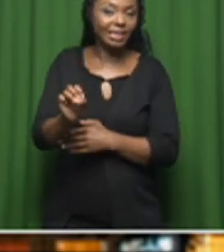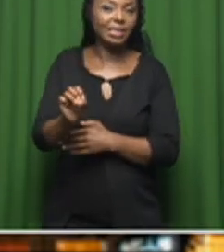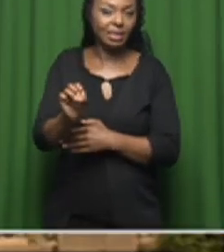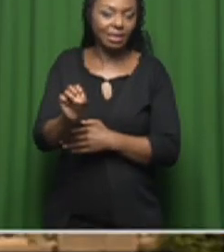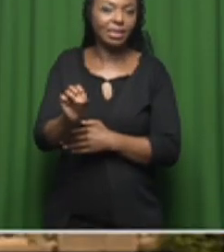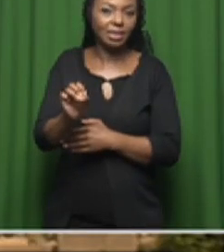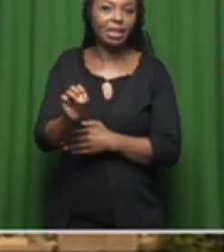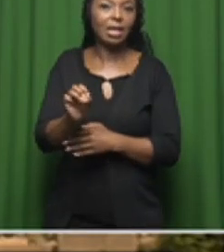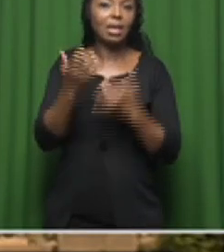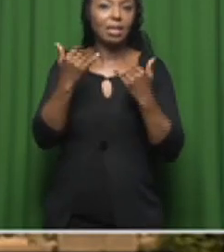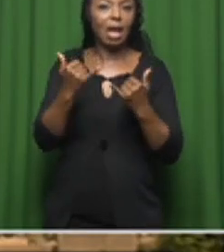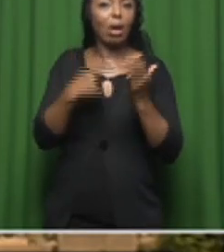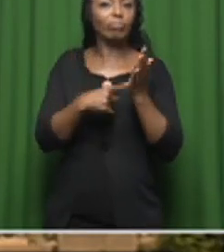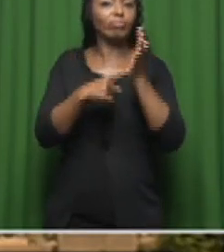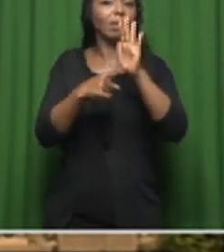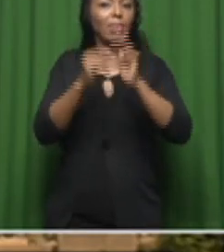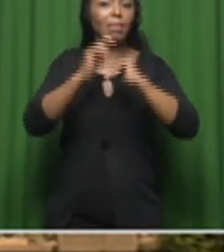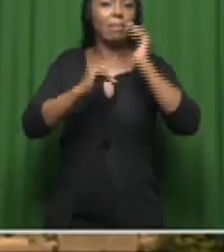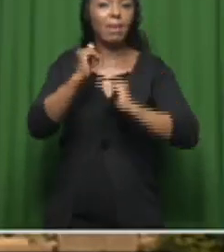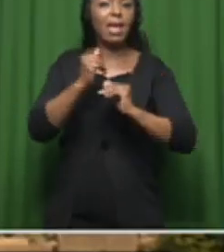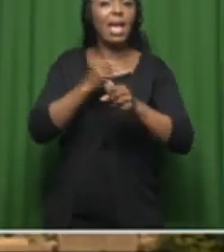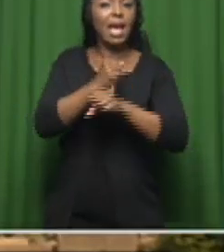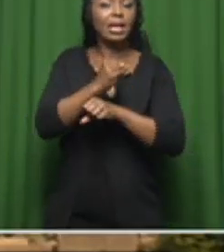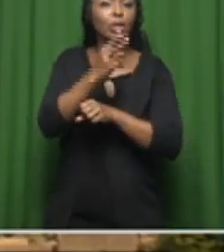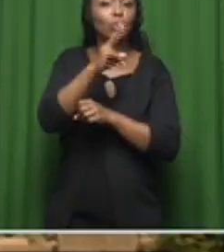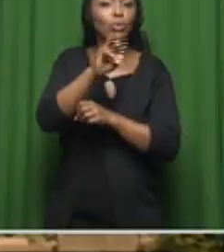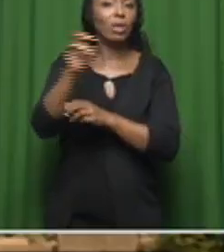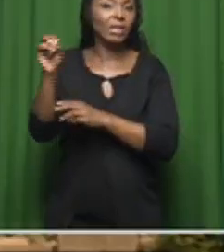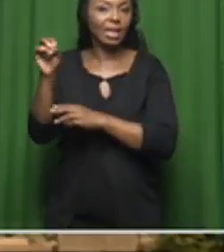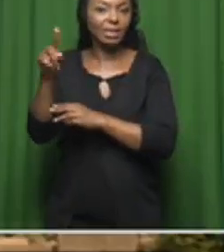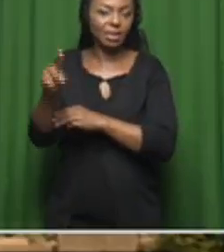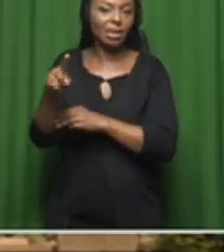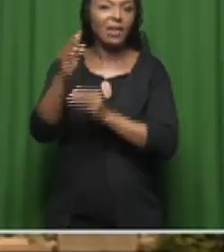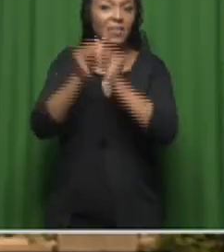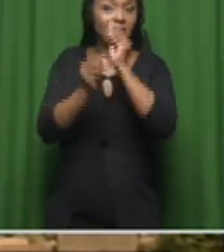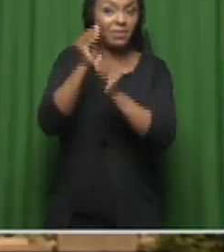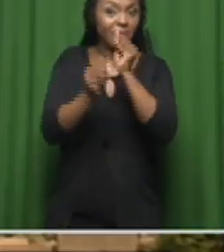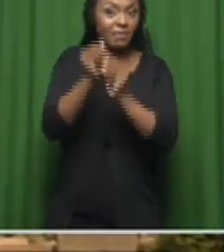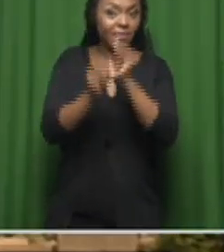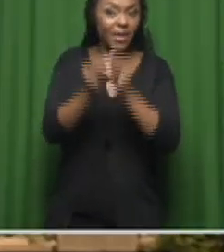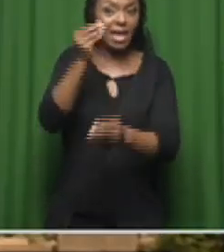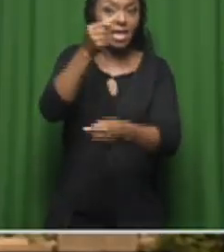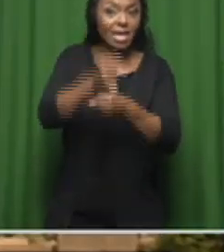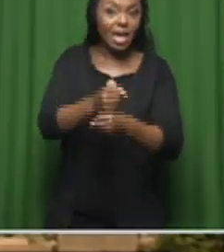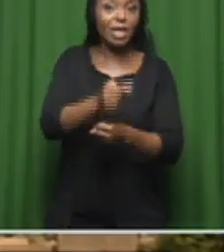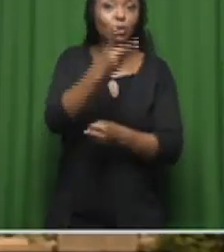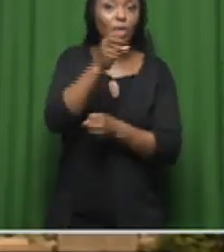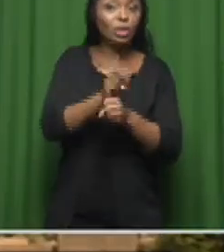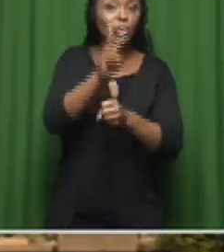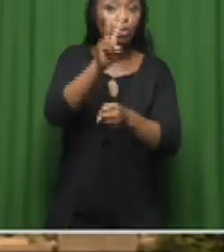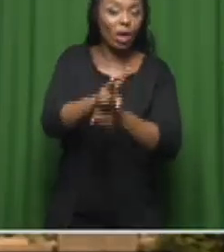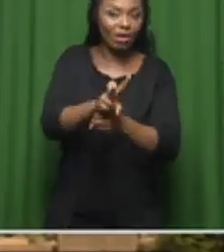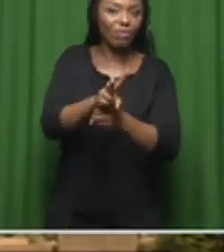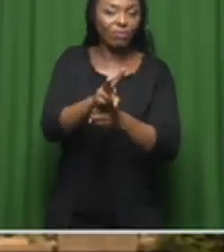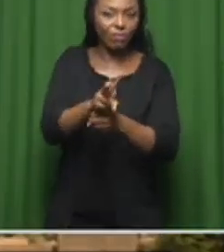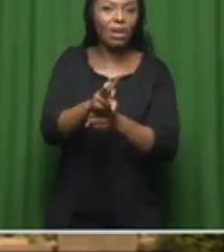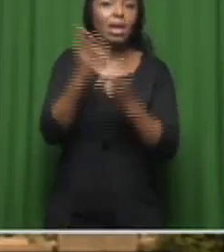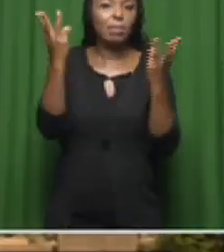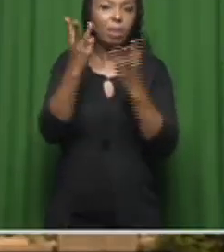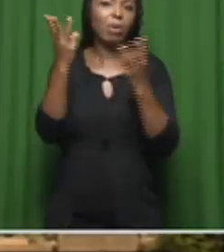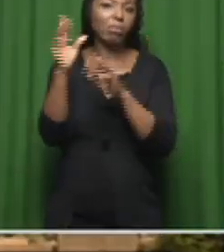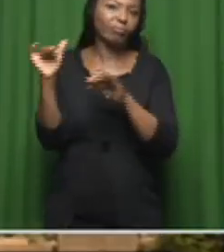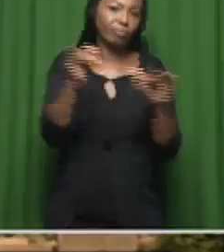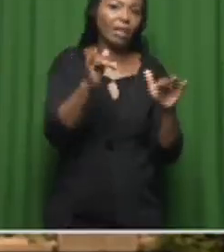symbol of urban decay in the early 2000s, and then after being fully renovated in 2012, became a residential address that